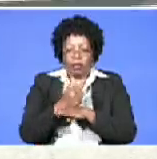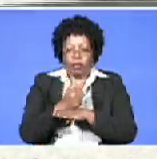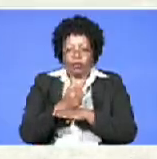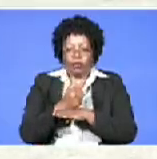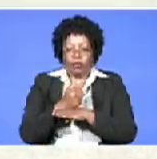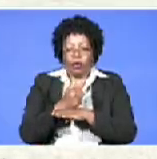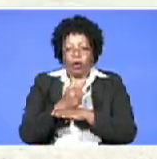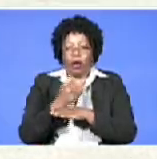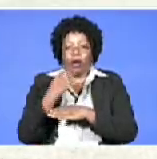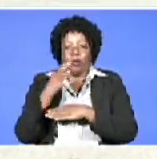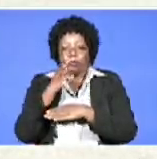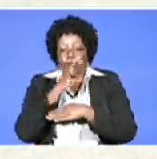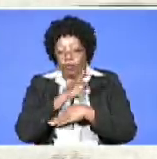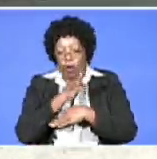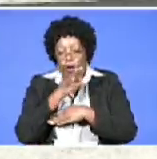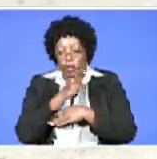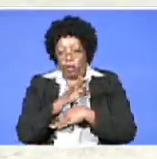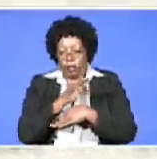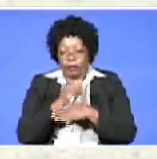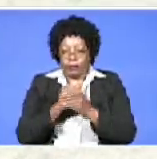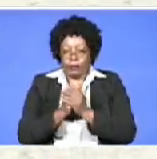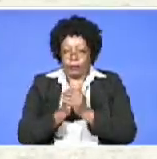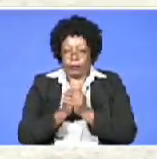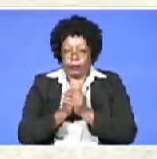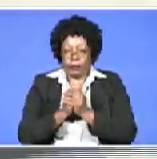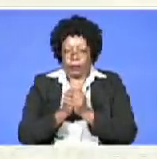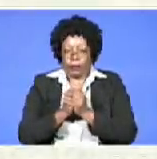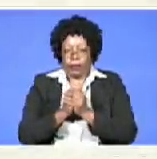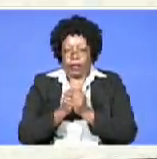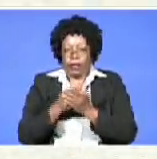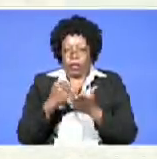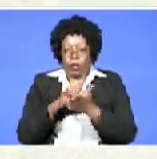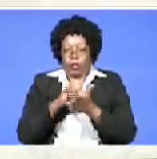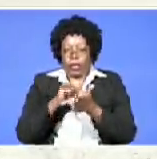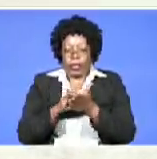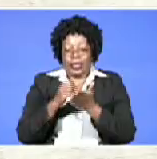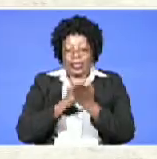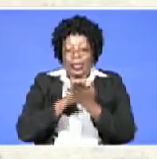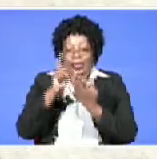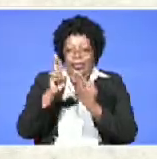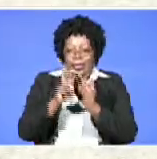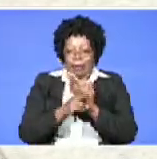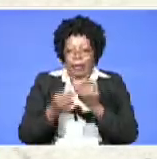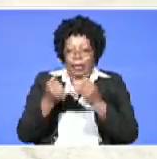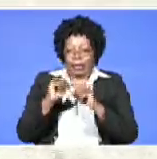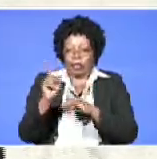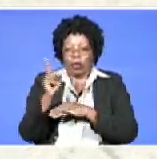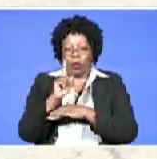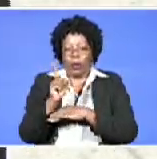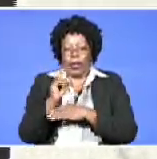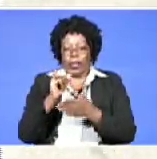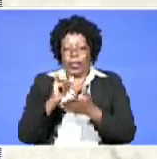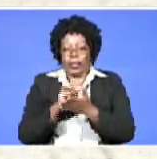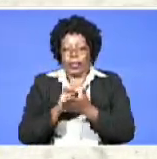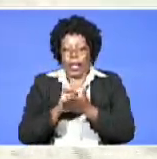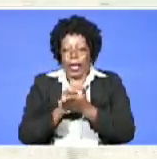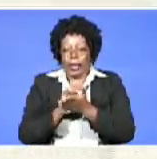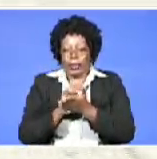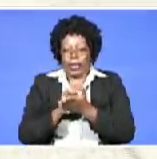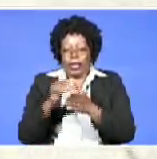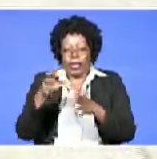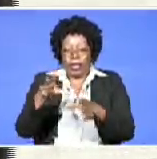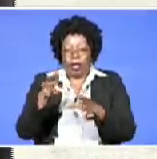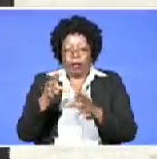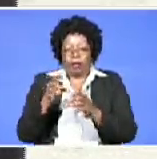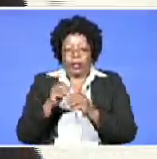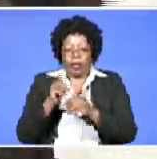and fraud by false pretense. The charges are in relation to a September incident where it is alleged the duo unlawfully